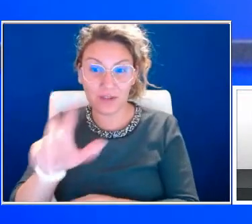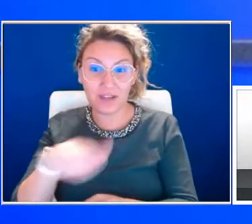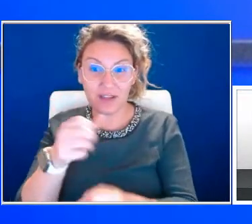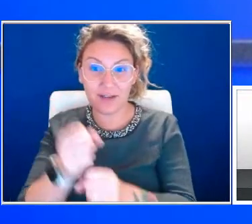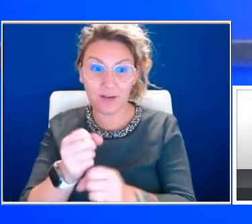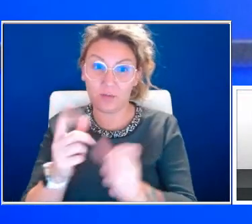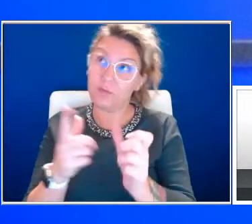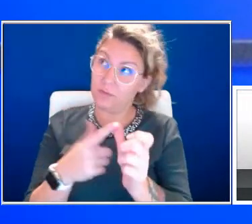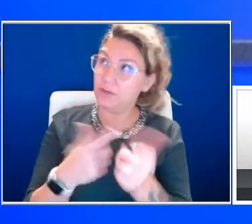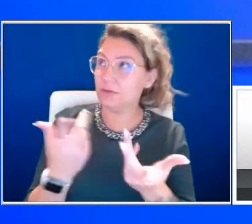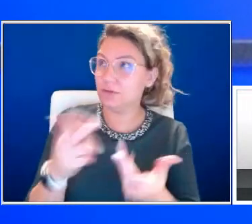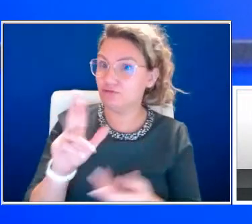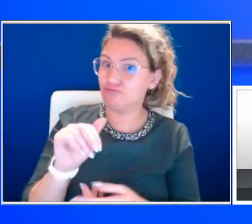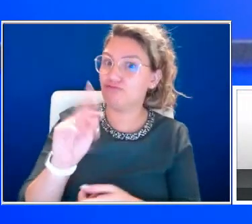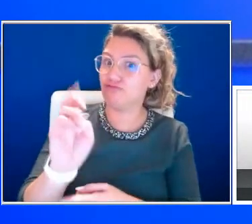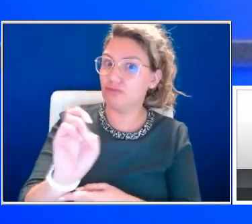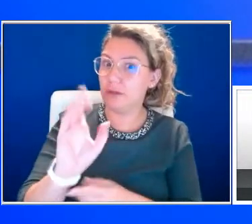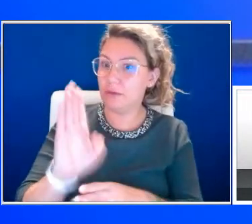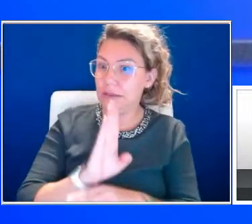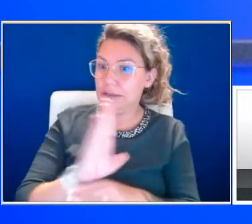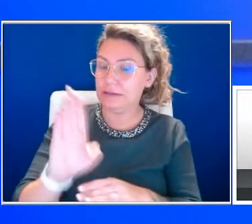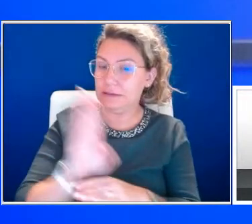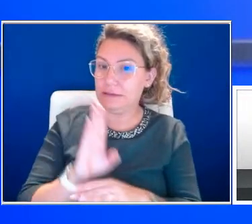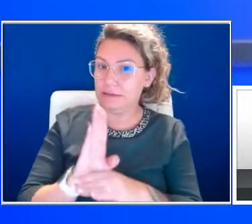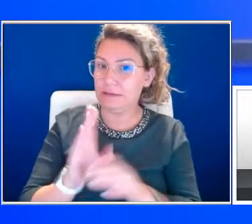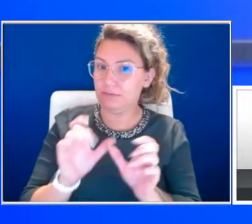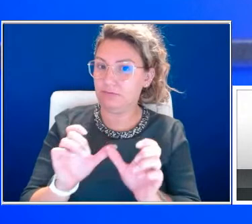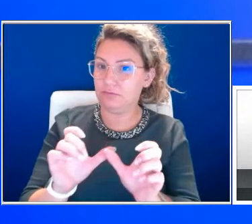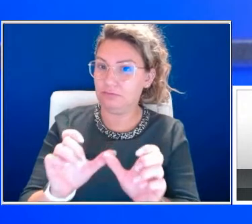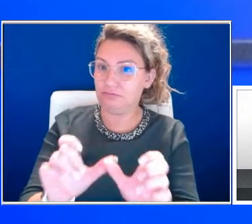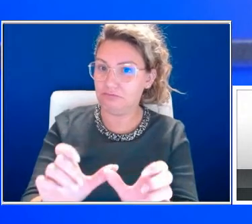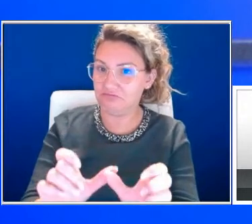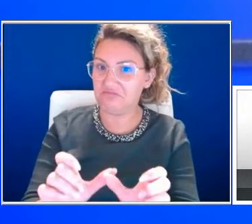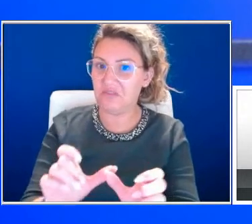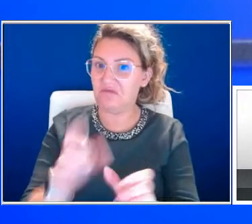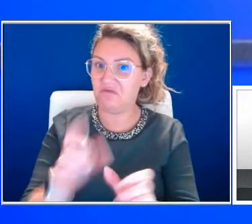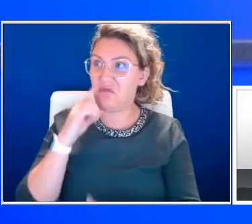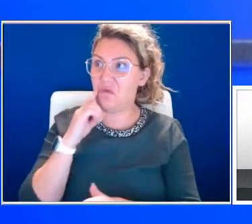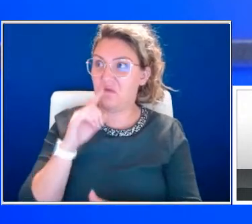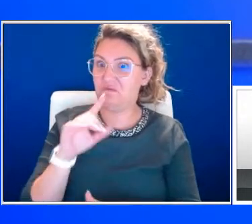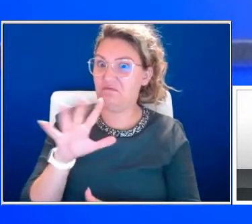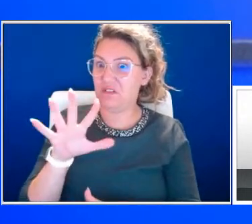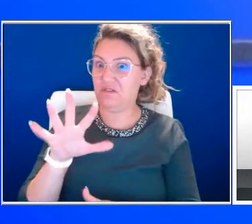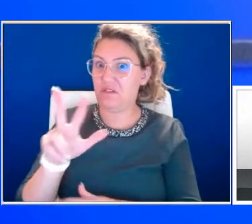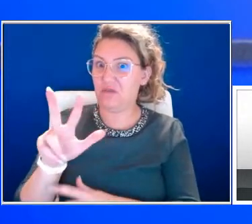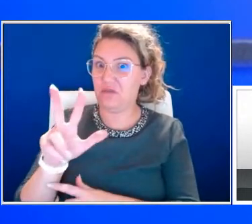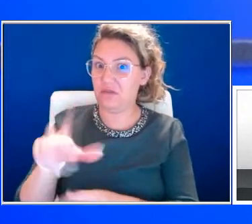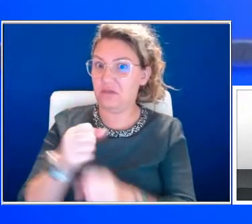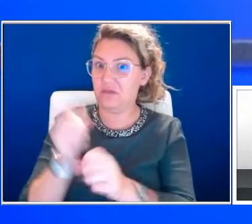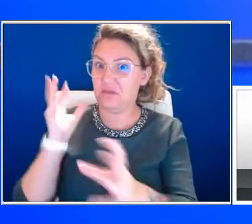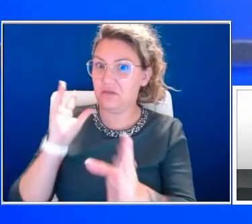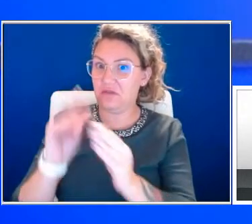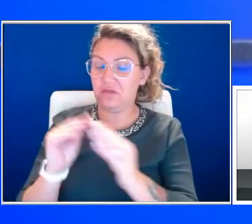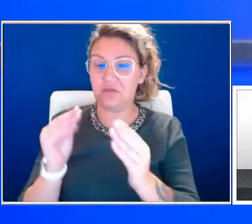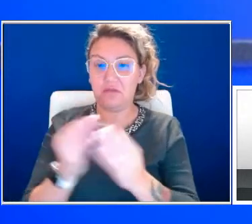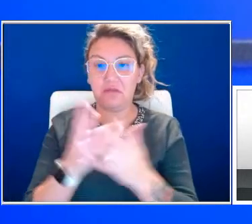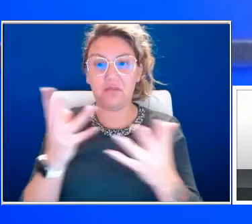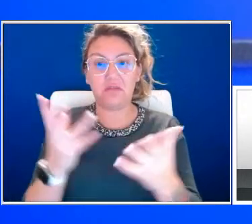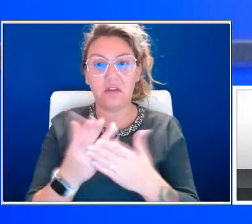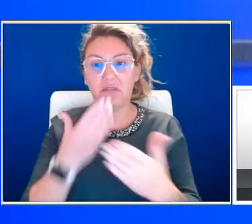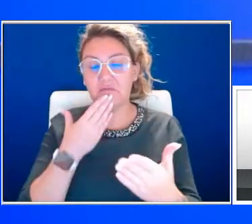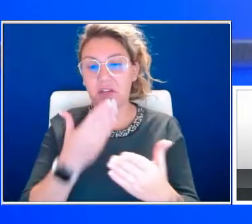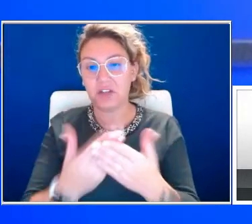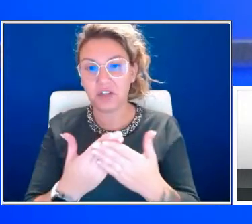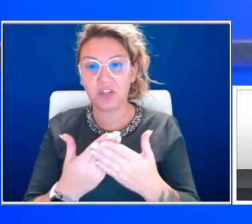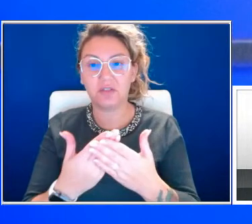for a business to exist 53 years anymore. A lot of my good, long-standing